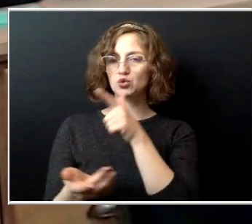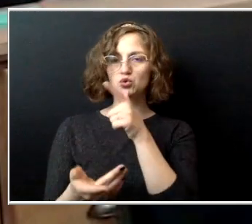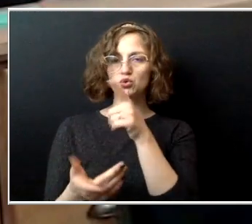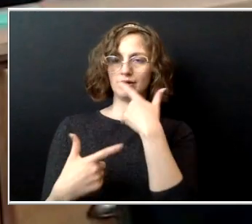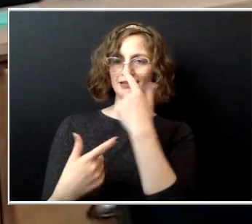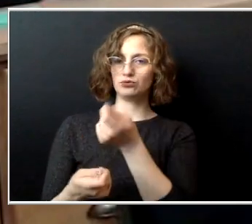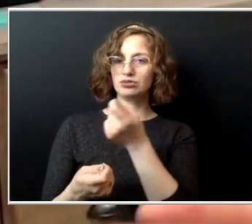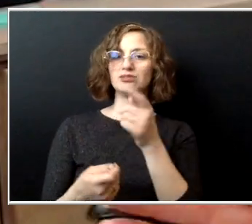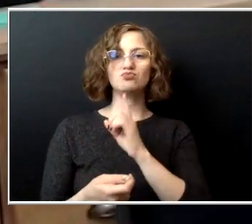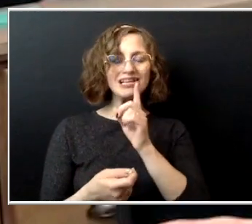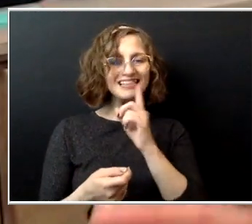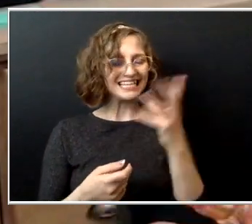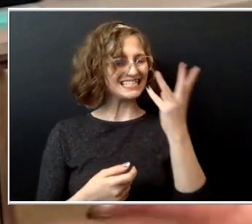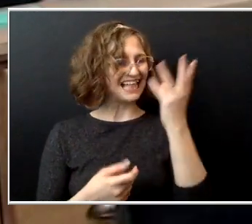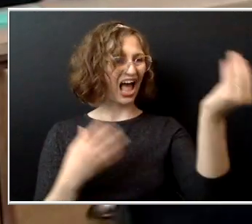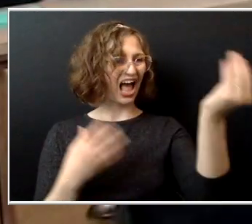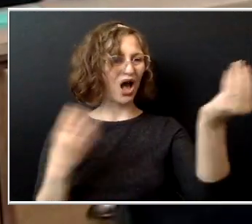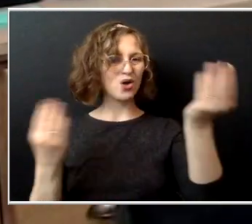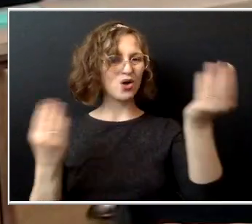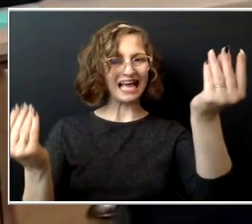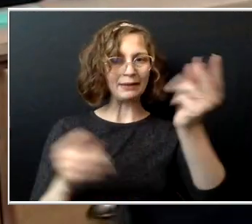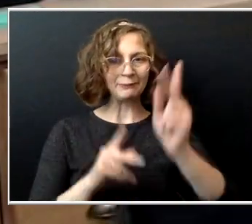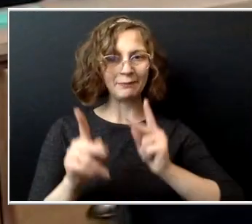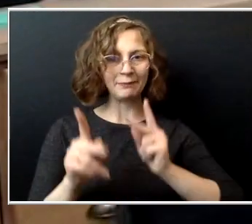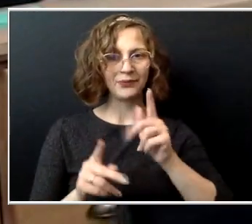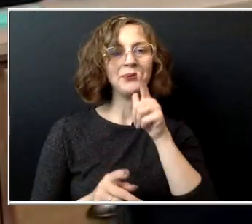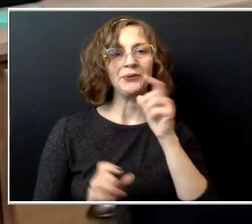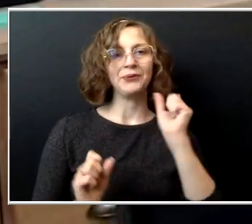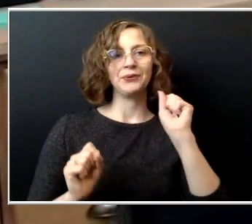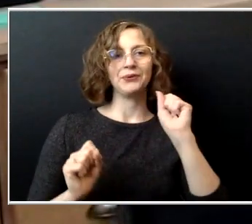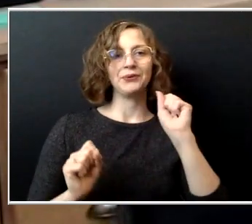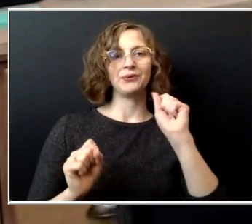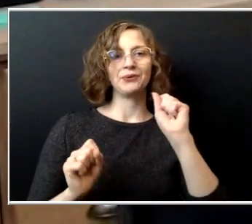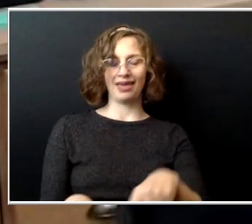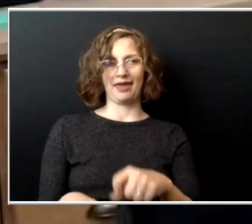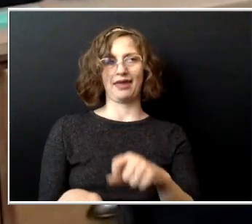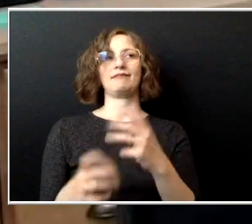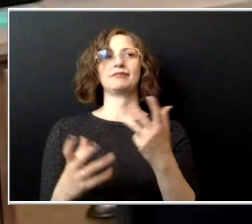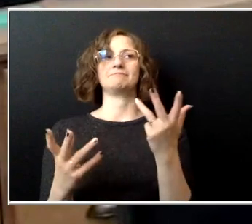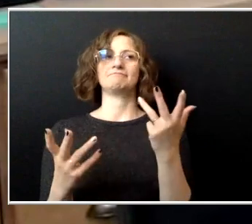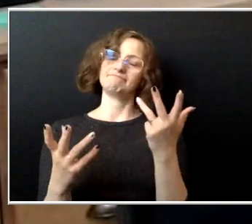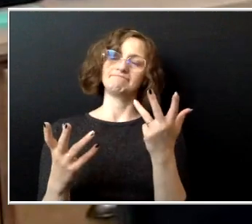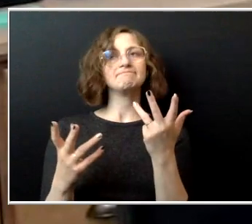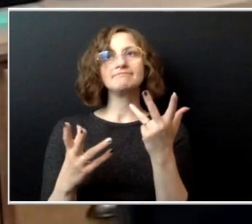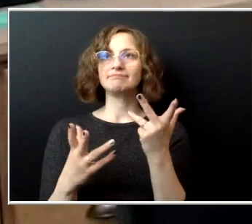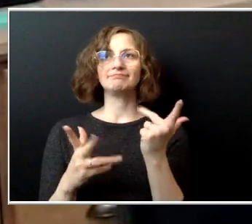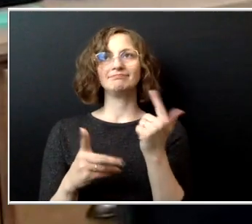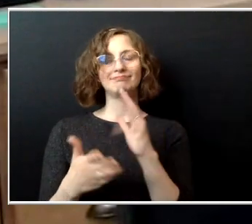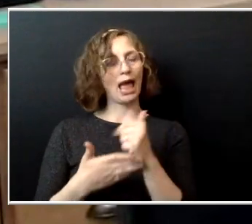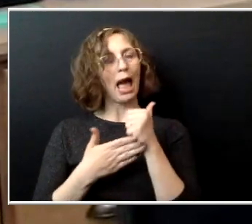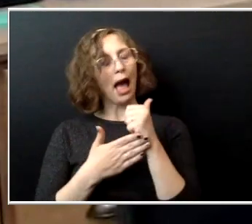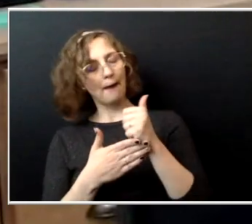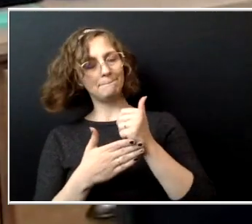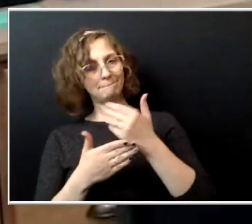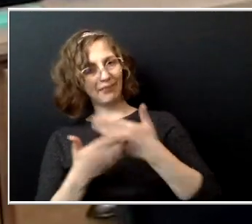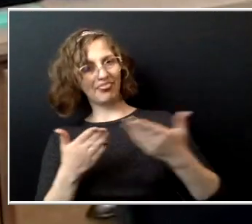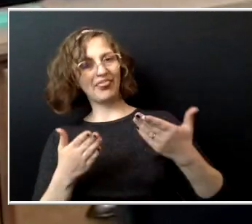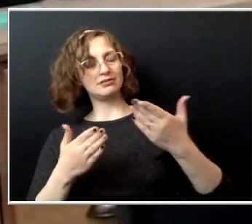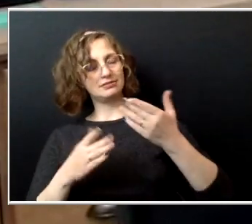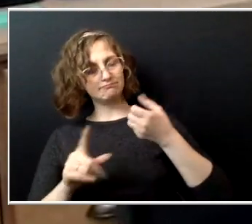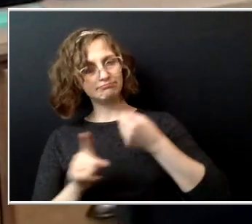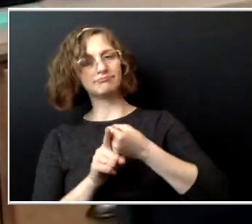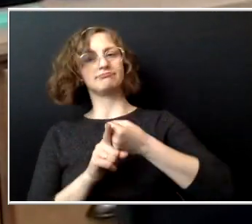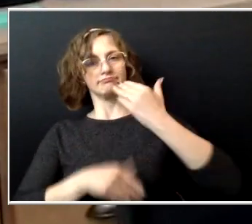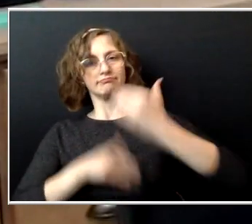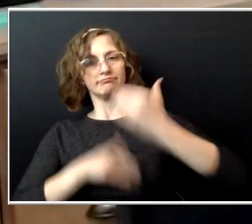those outside people who have the ability to move things, to make them happen. And I think we